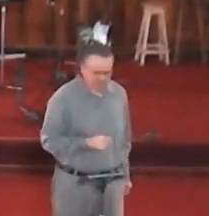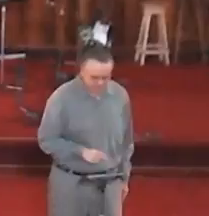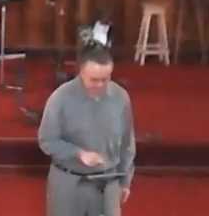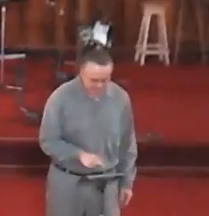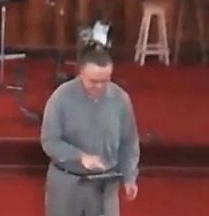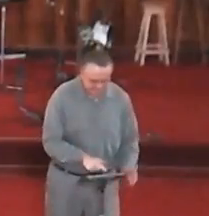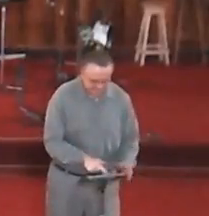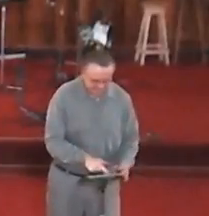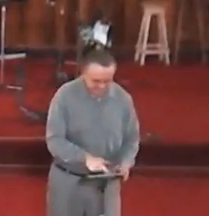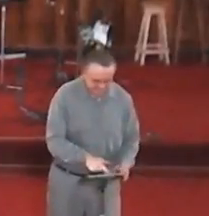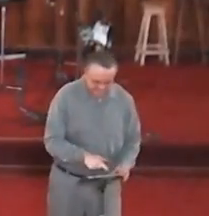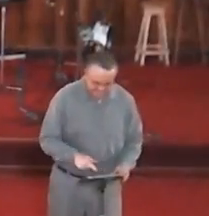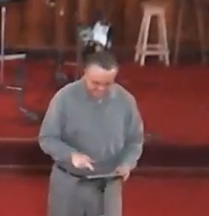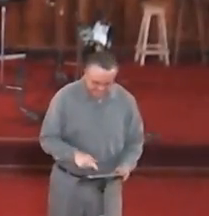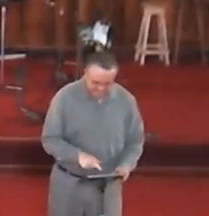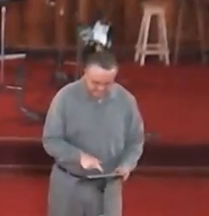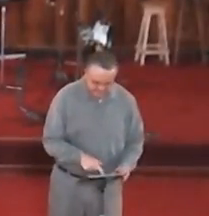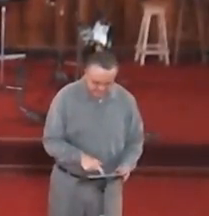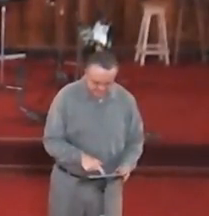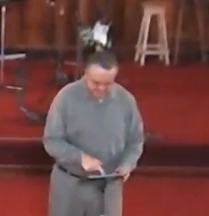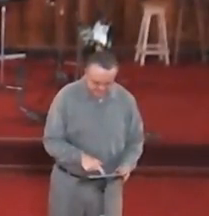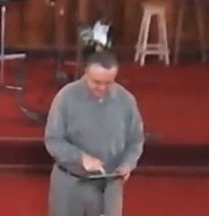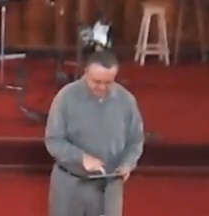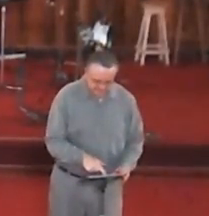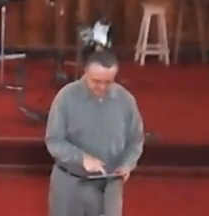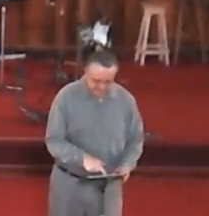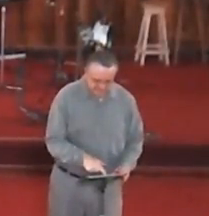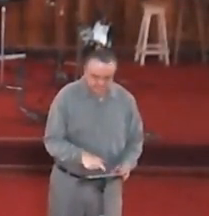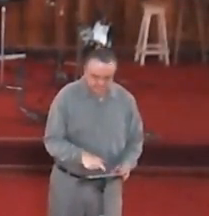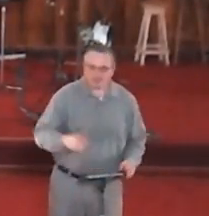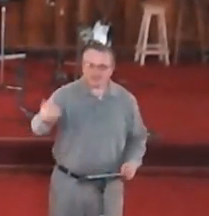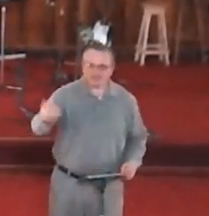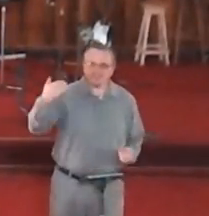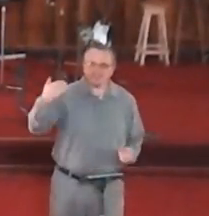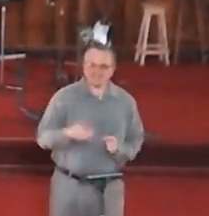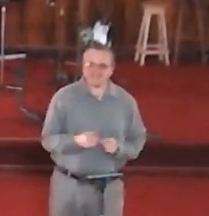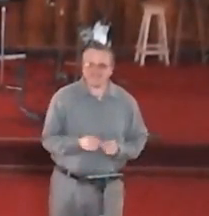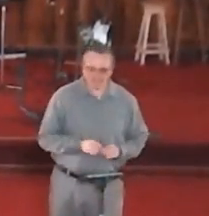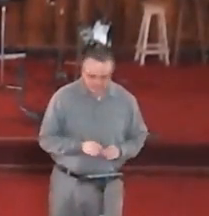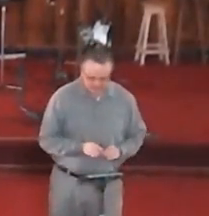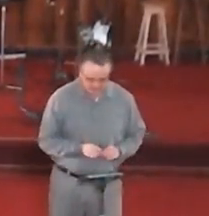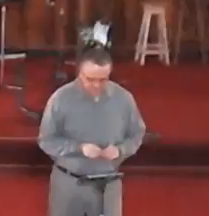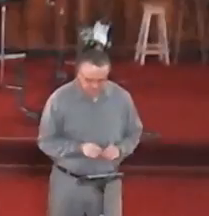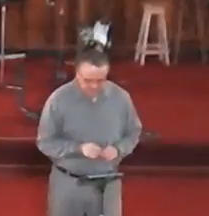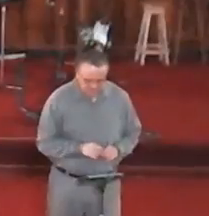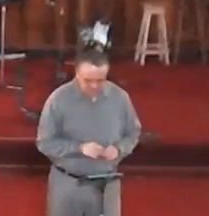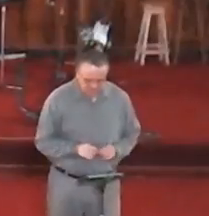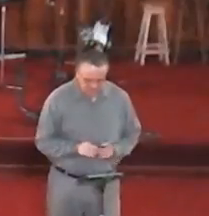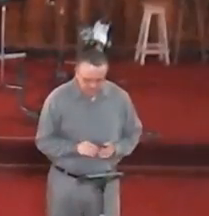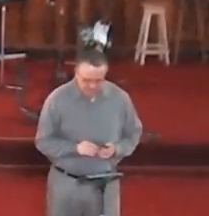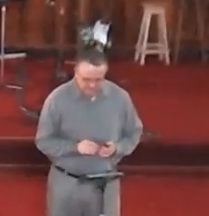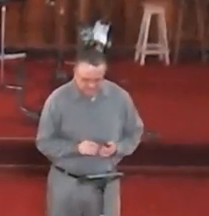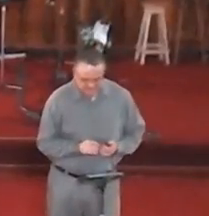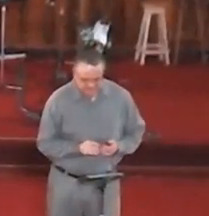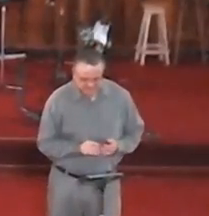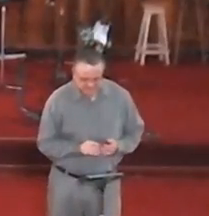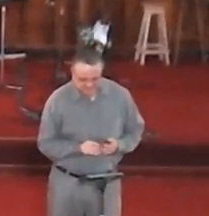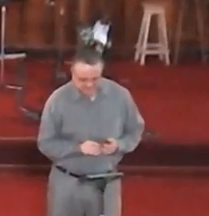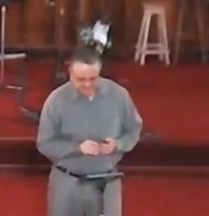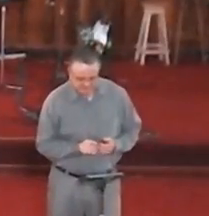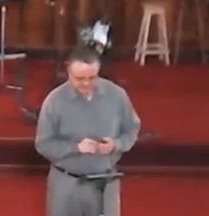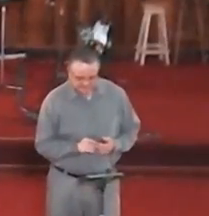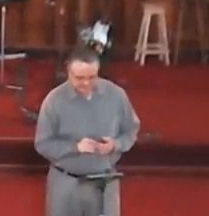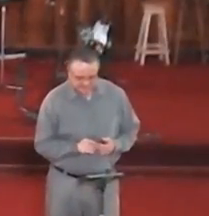That we were always ready to encourage others to be true to God. ¿Cuál es la siguiente que anotaron después de ese en versículo 23? What's